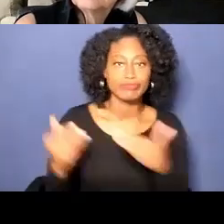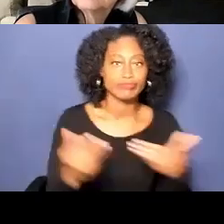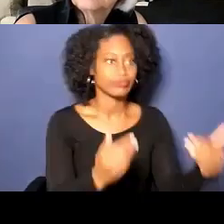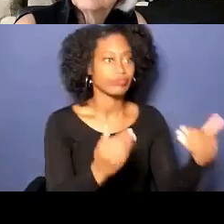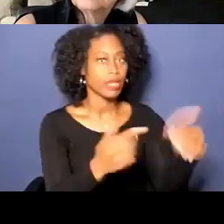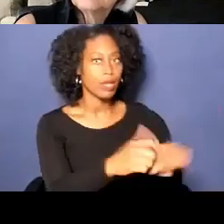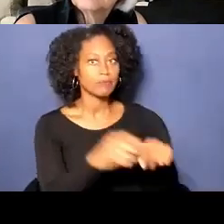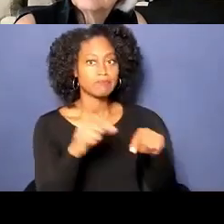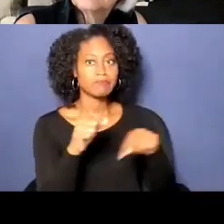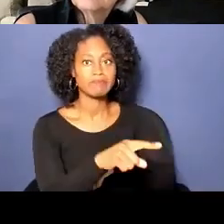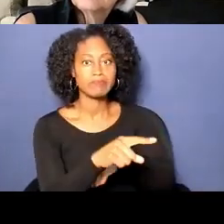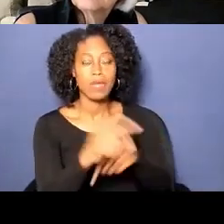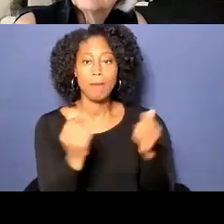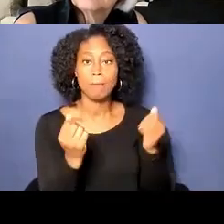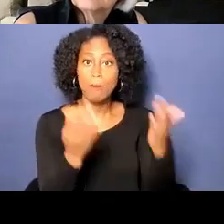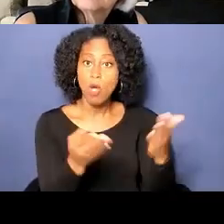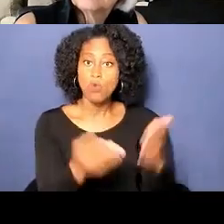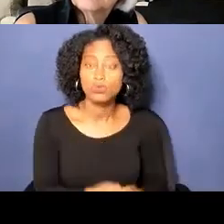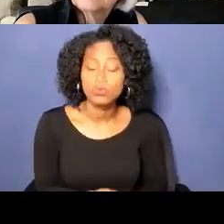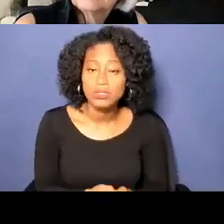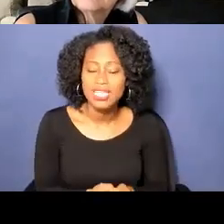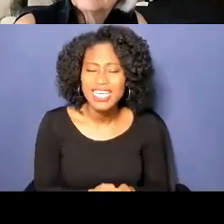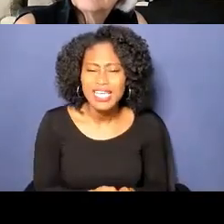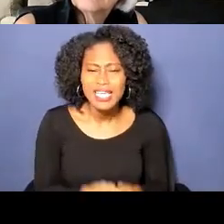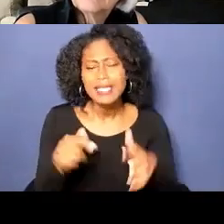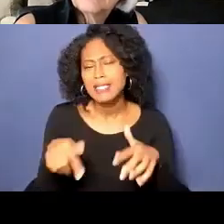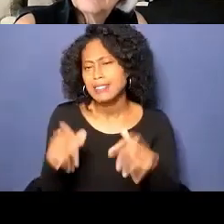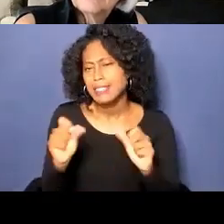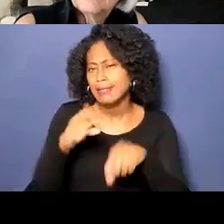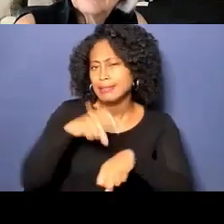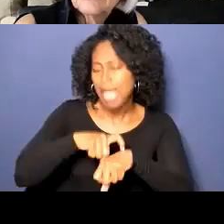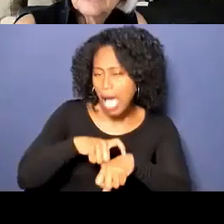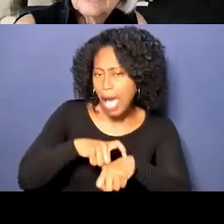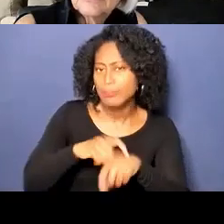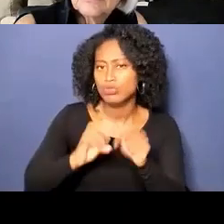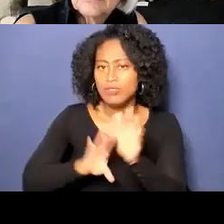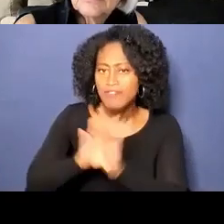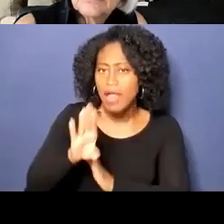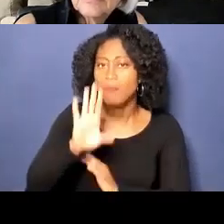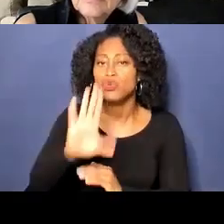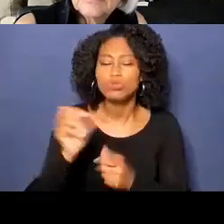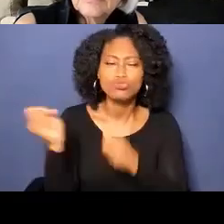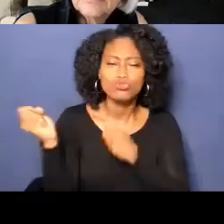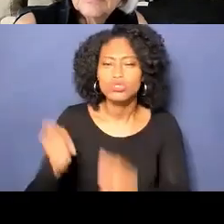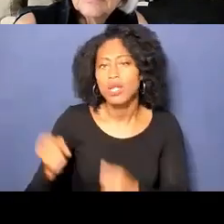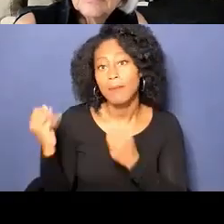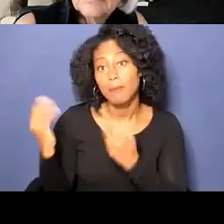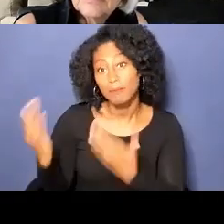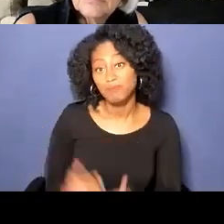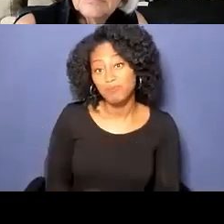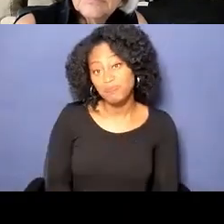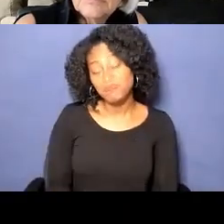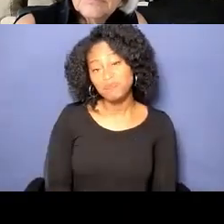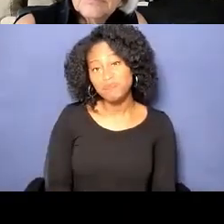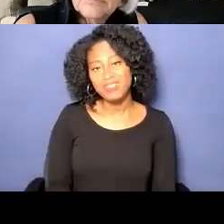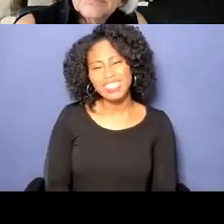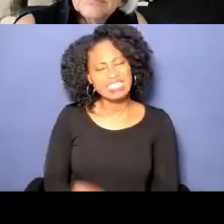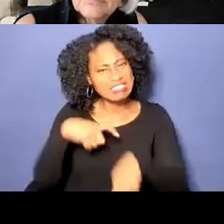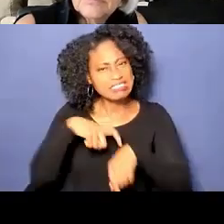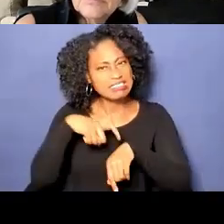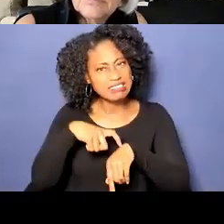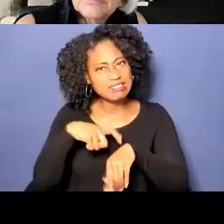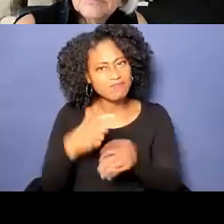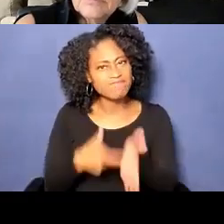these can take a lot of time to develop a really good, solid proposal. Taking that time, but it's